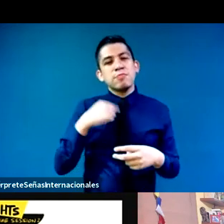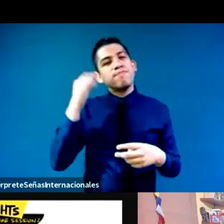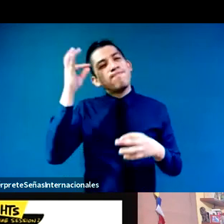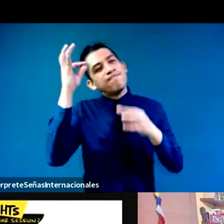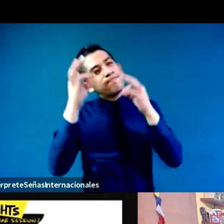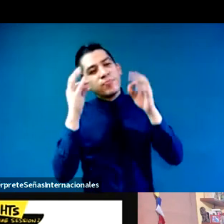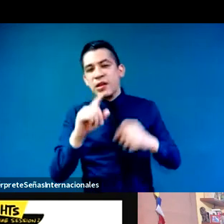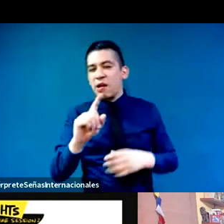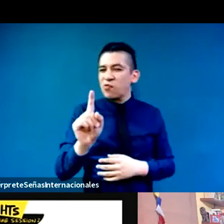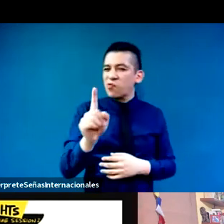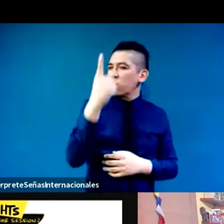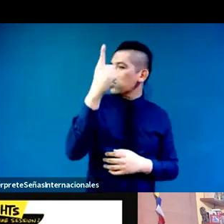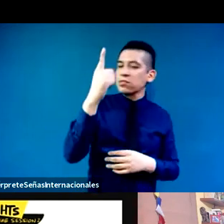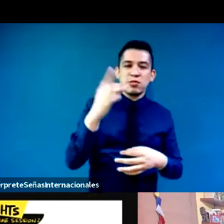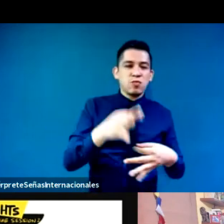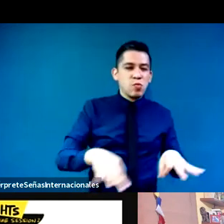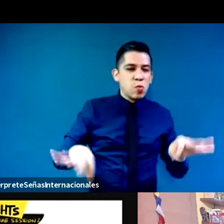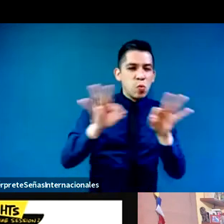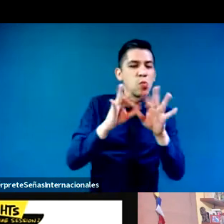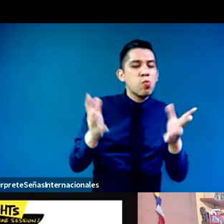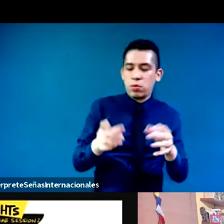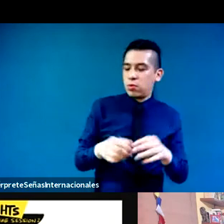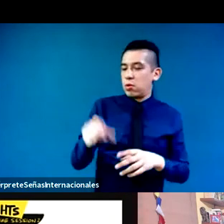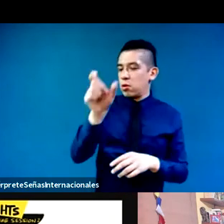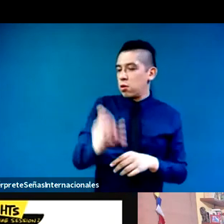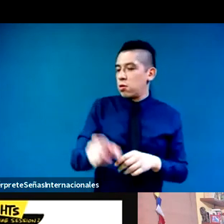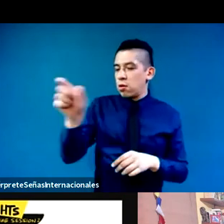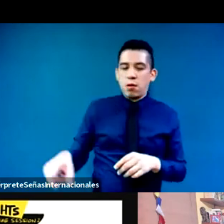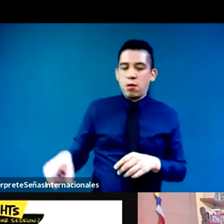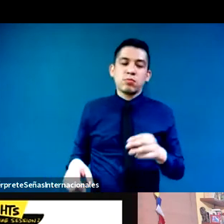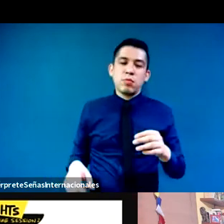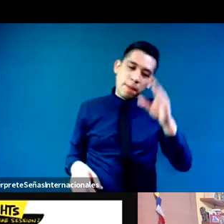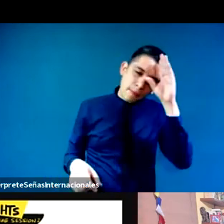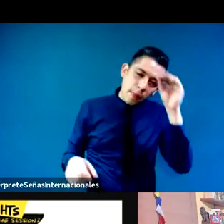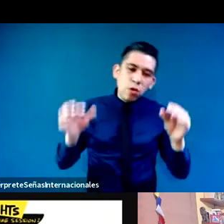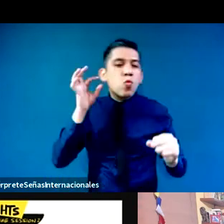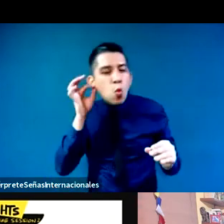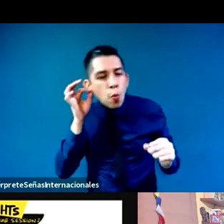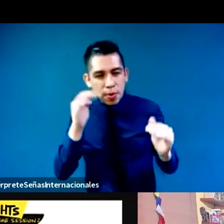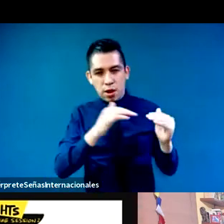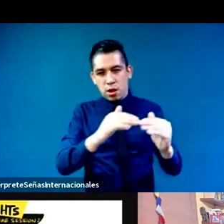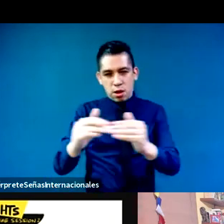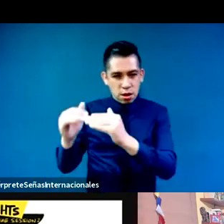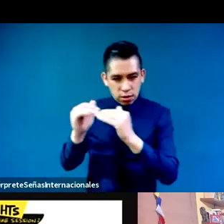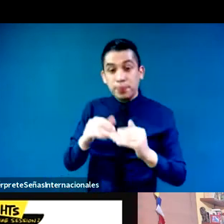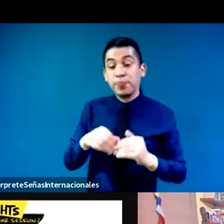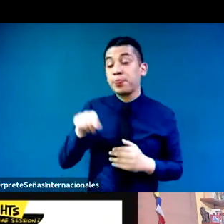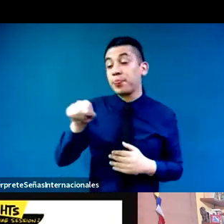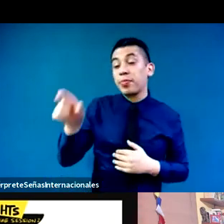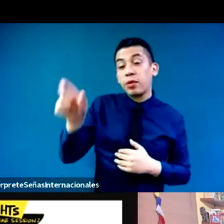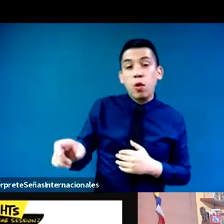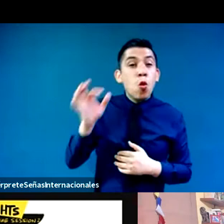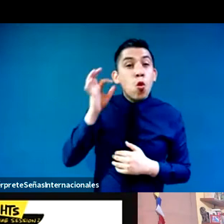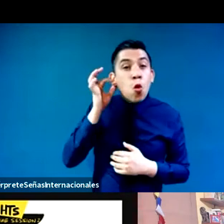girls in decision-making and leadership positions and investing in local women-led and women's rights organizations,